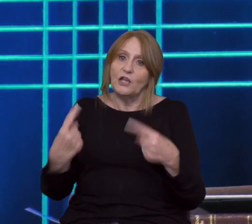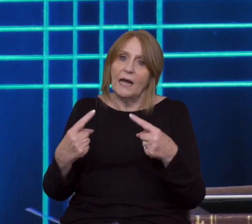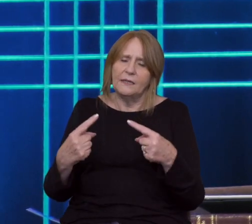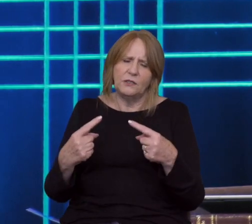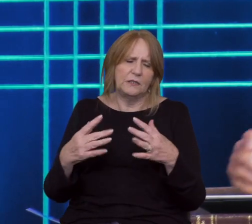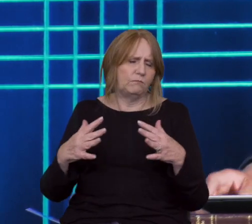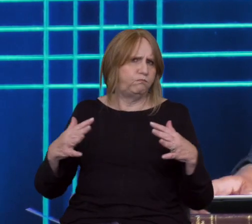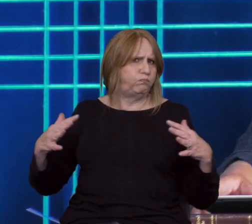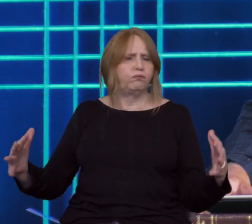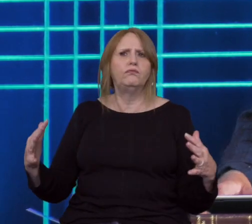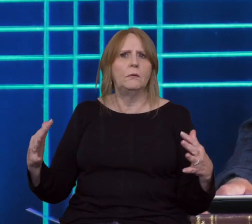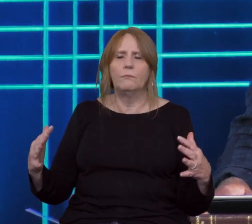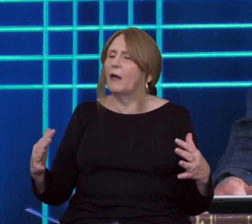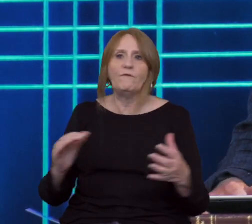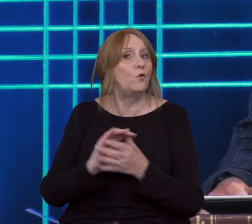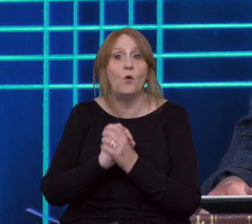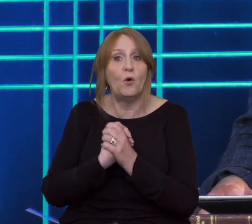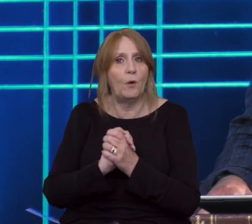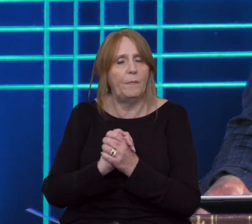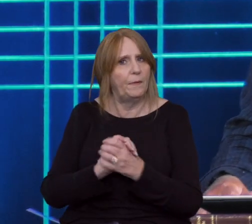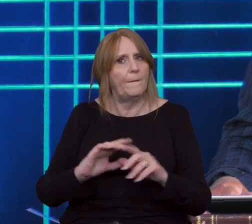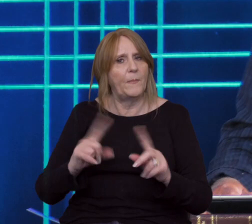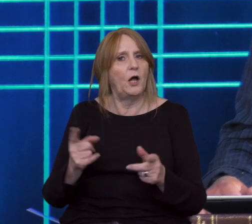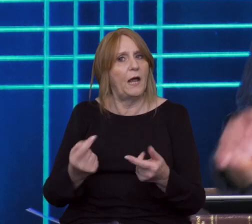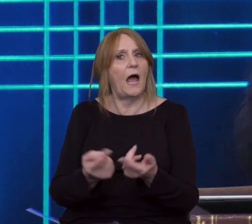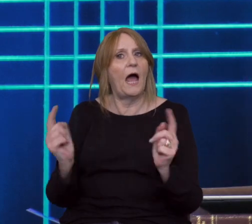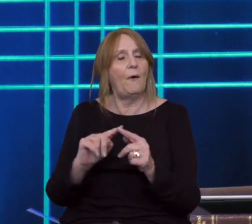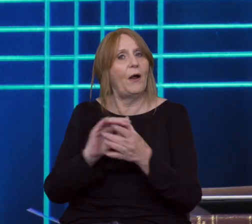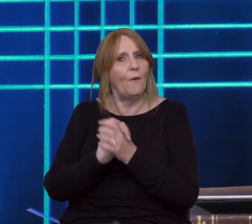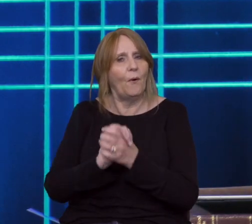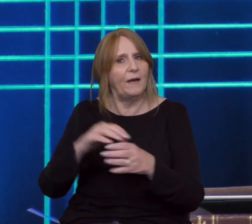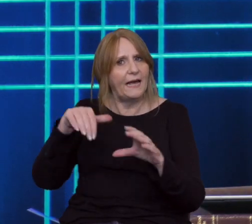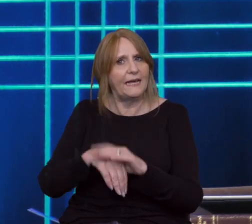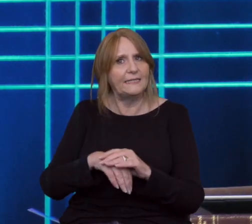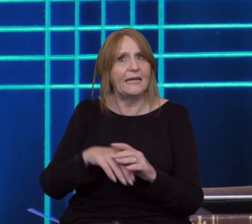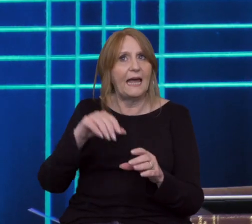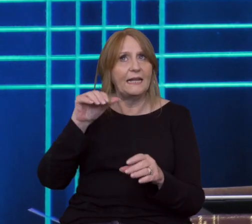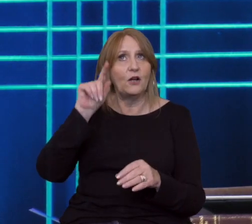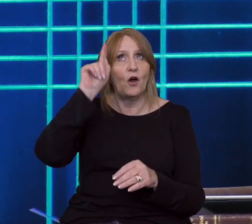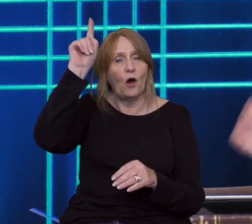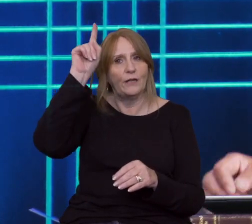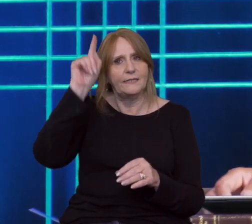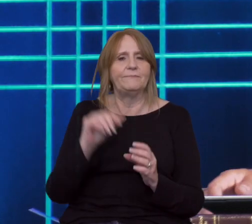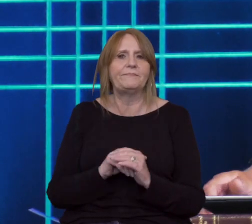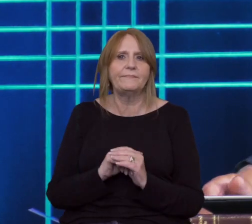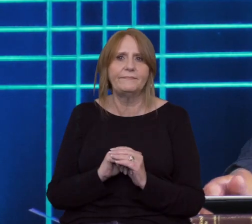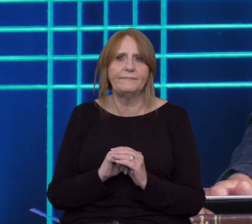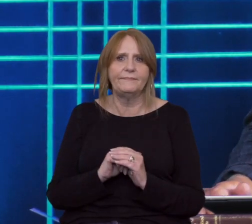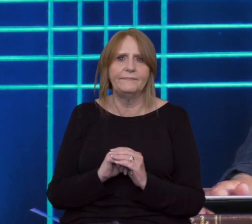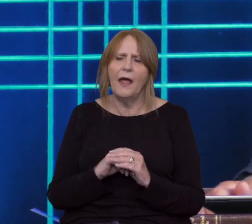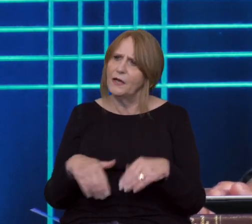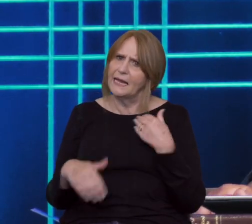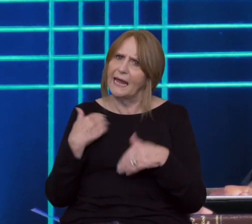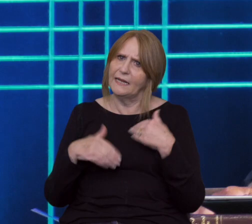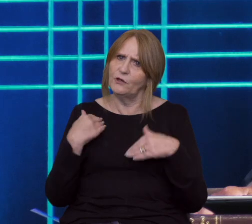God and our hope is in Him, but God. And there's an interesting verse in that Joshua